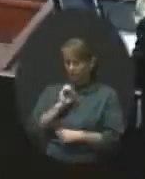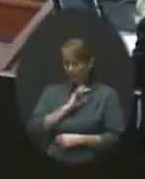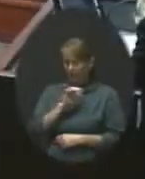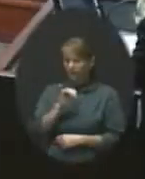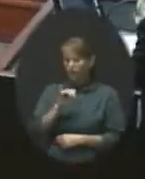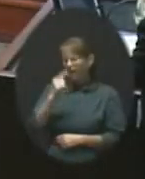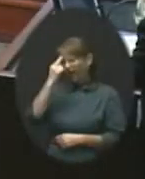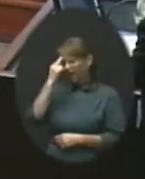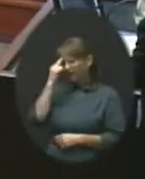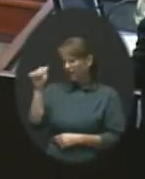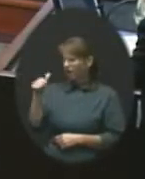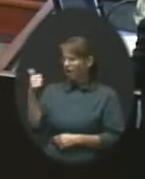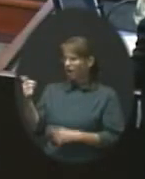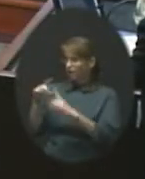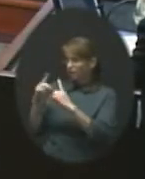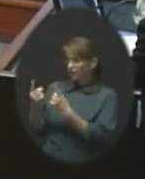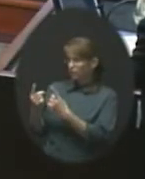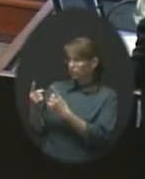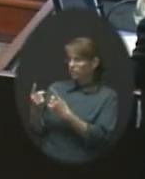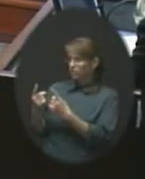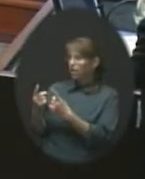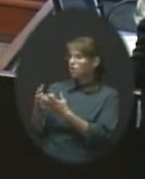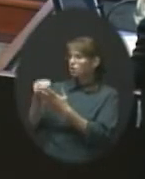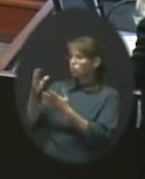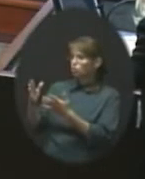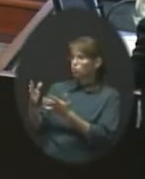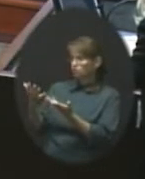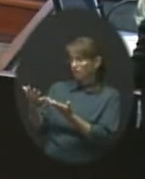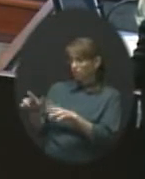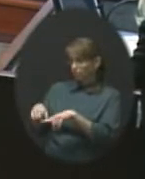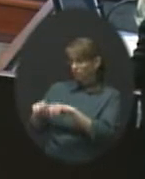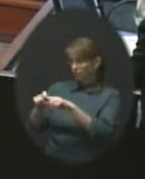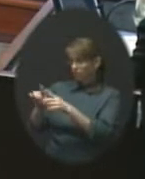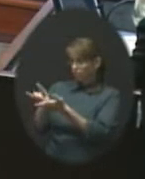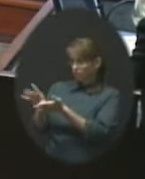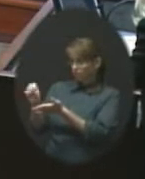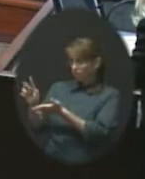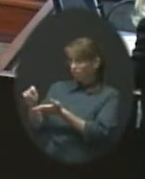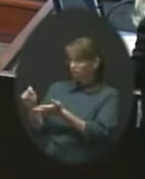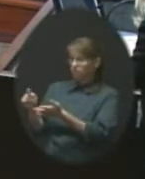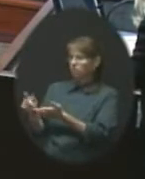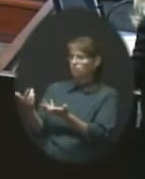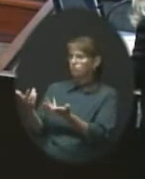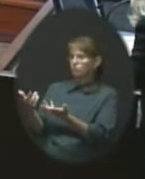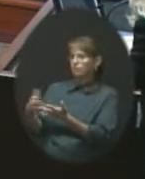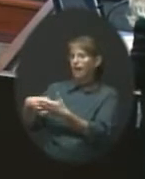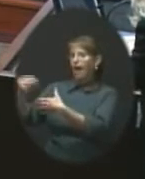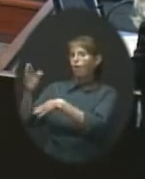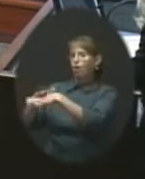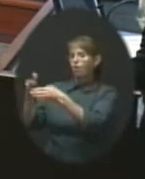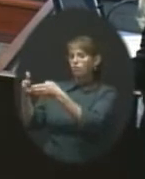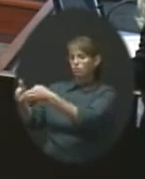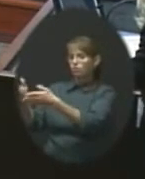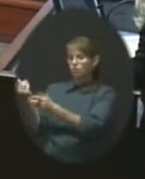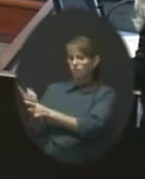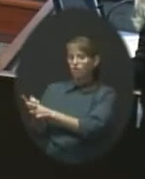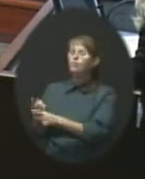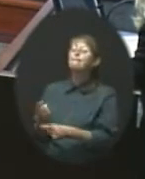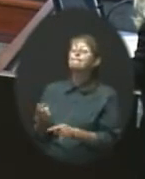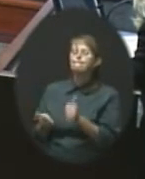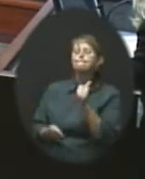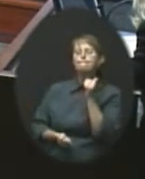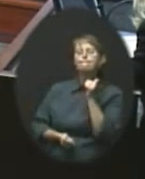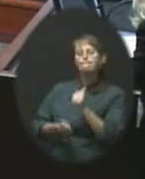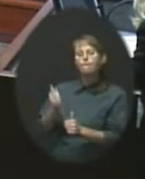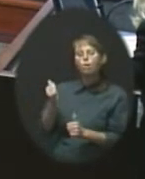students who are suspended from school are just on the street. They don't they don't offer an alternative program for those students. So most of those are served, if they are served, at